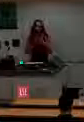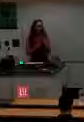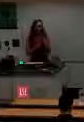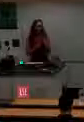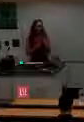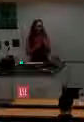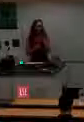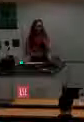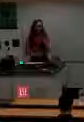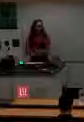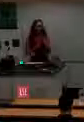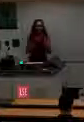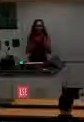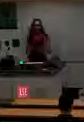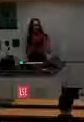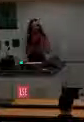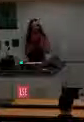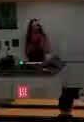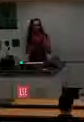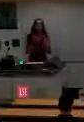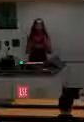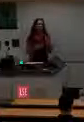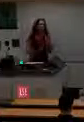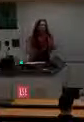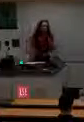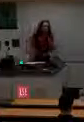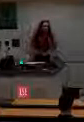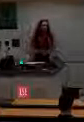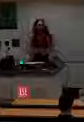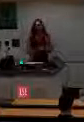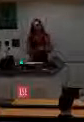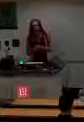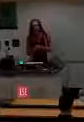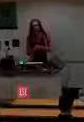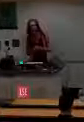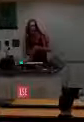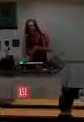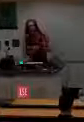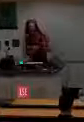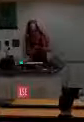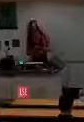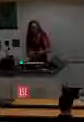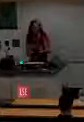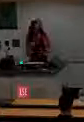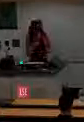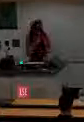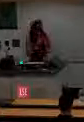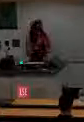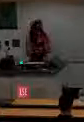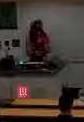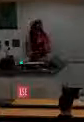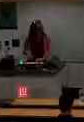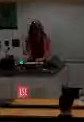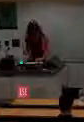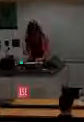of, practical policy solutions, or the kind of ways in which we can design interventions or think about research that will contribute to changing